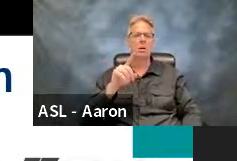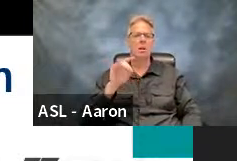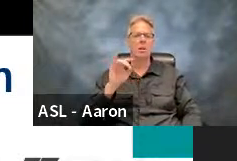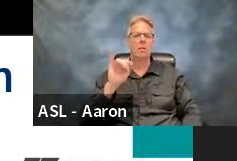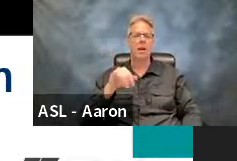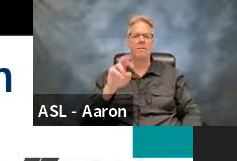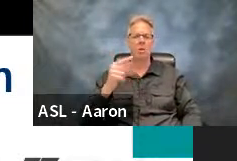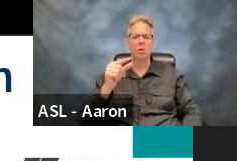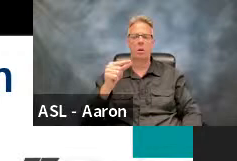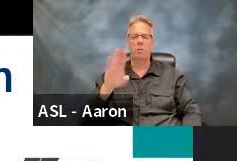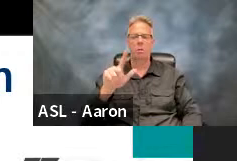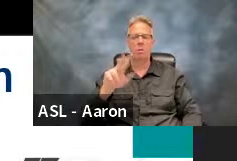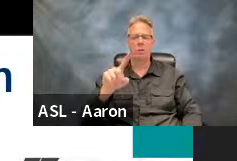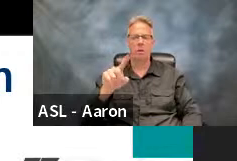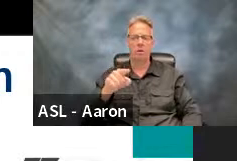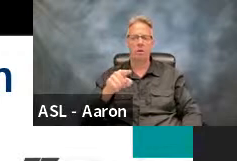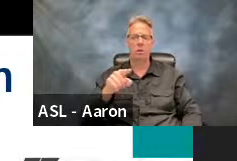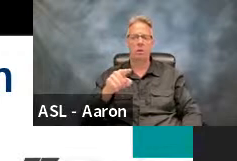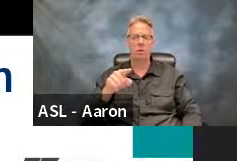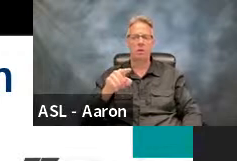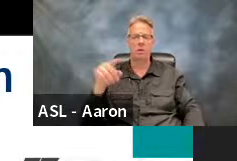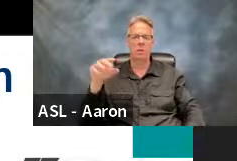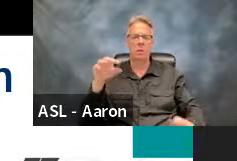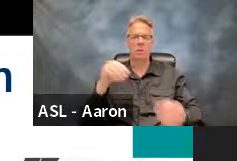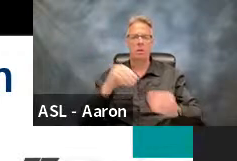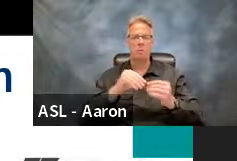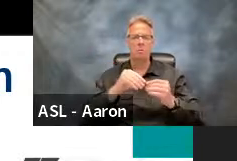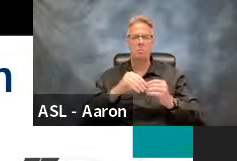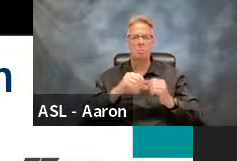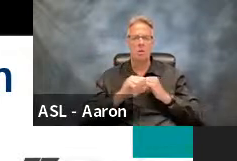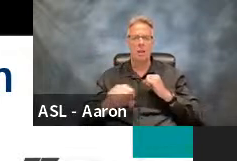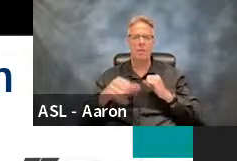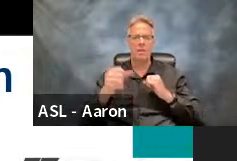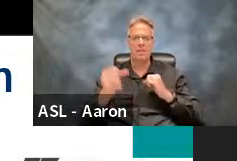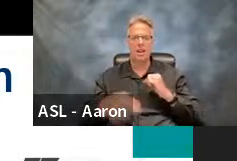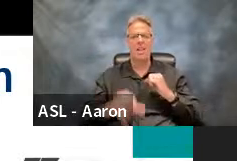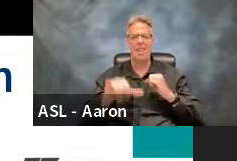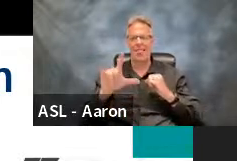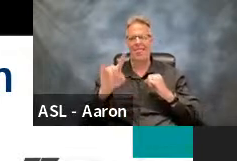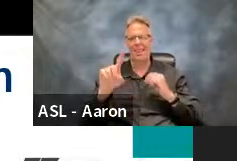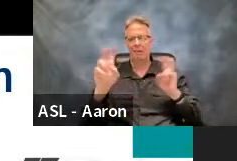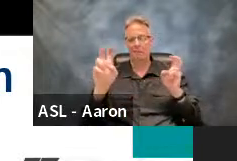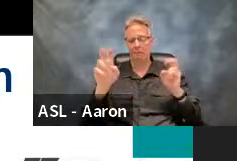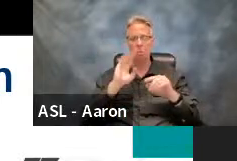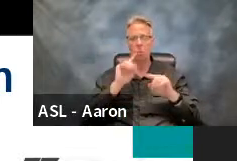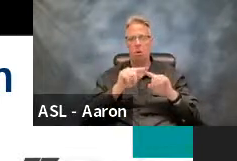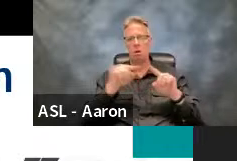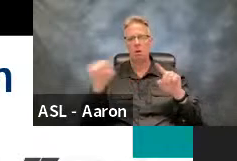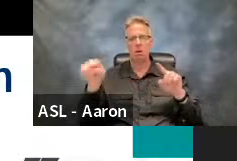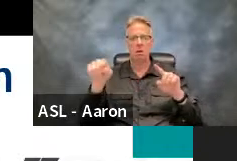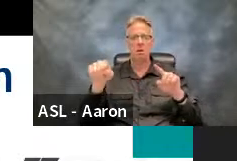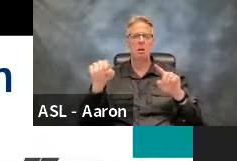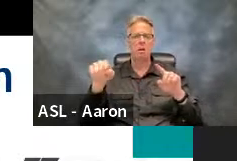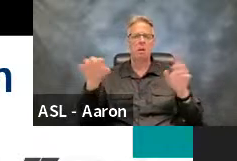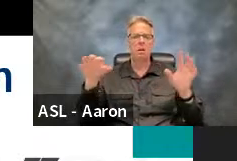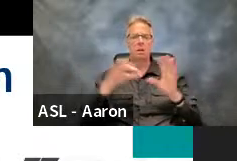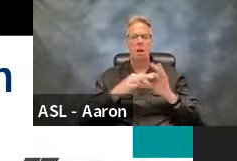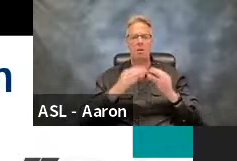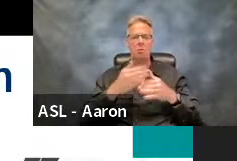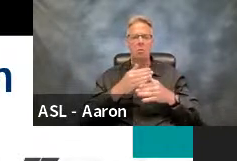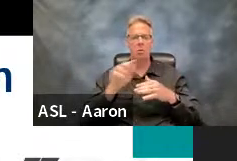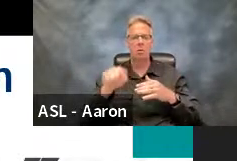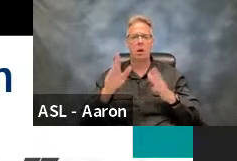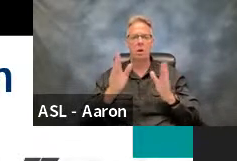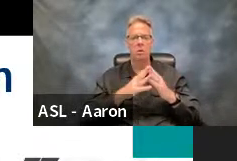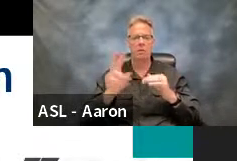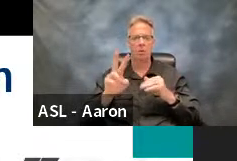is Evergreen Boulevard to the south. That lid would provide improved connectivity between downtown